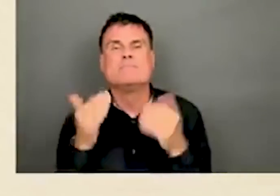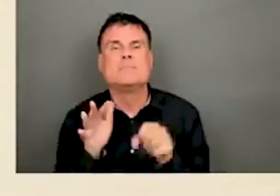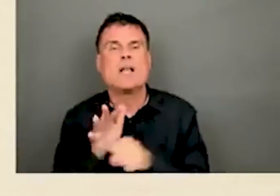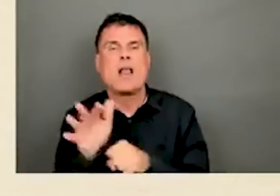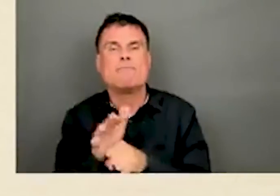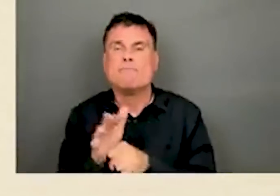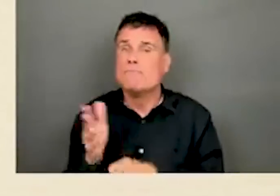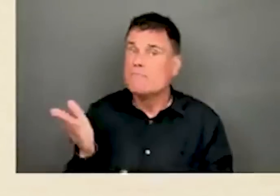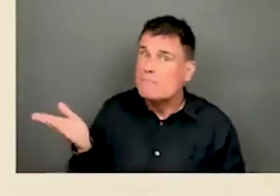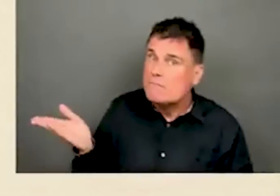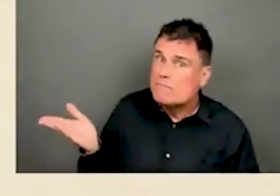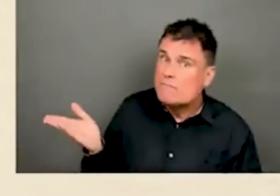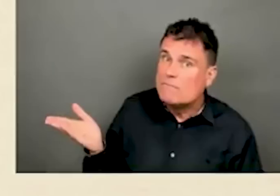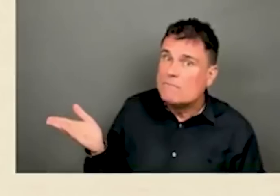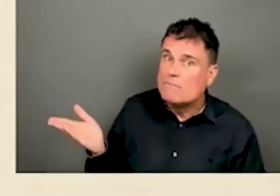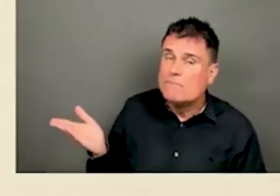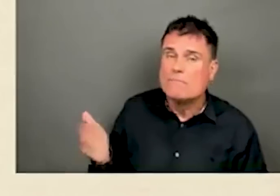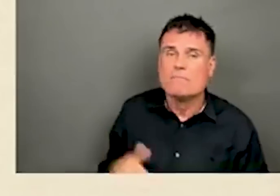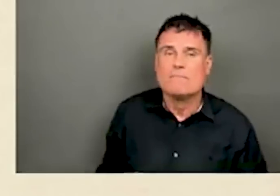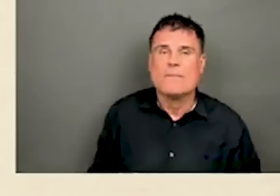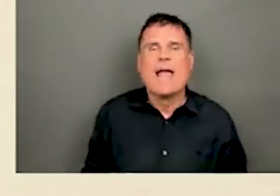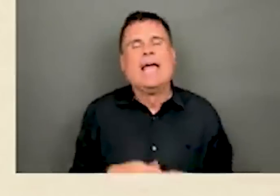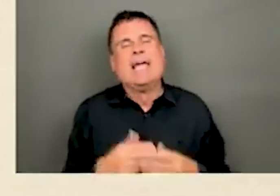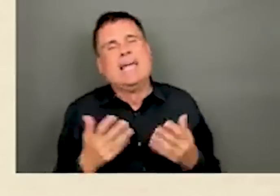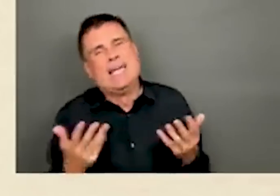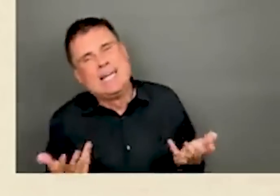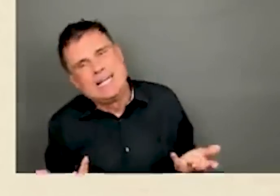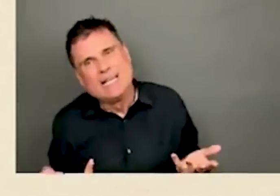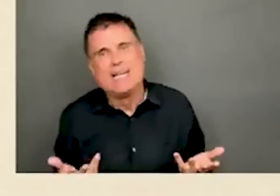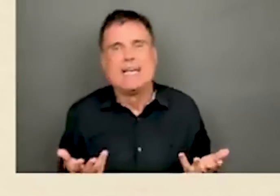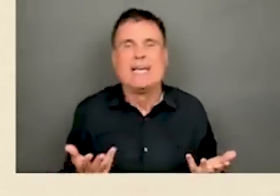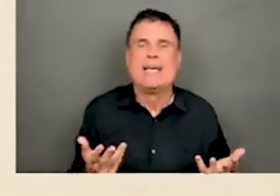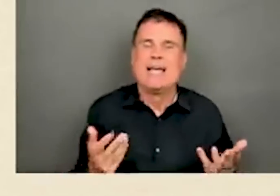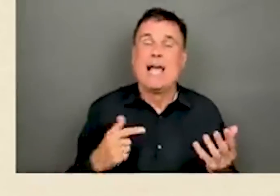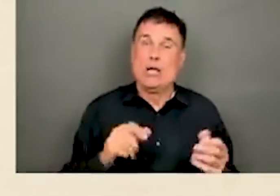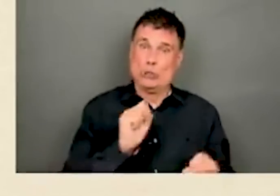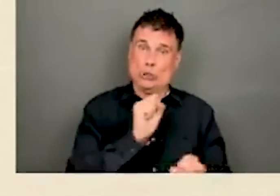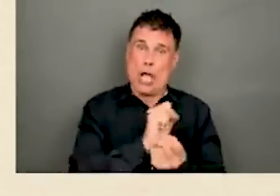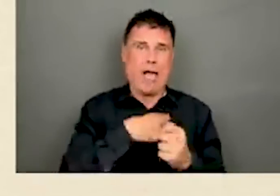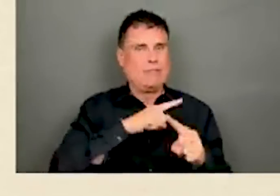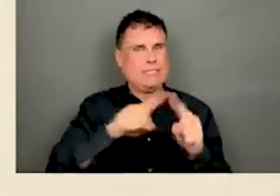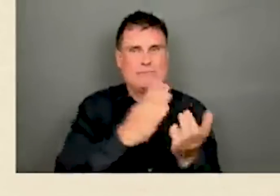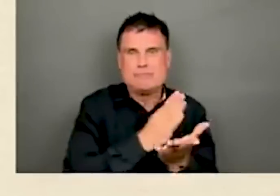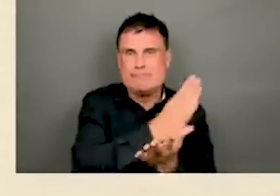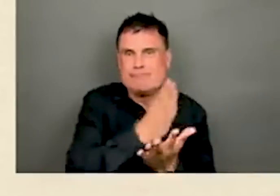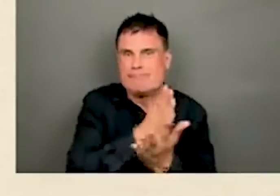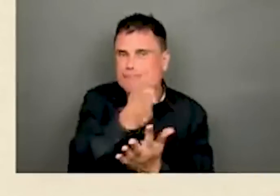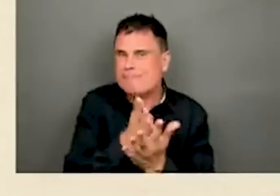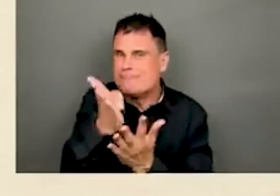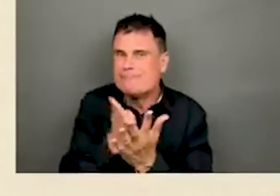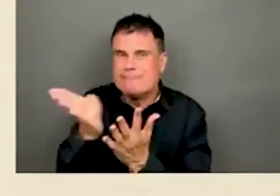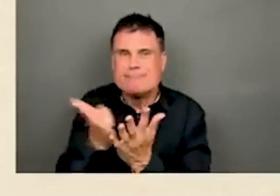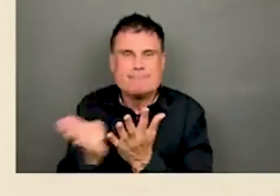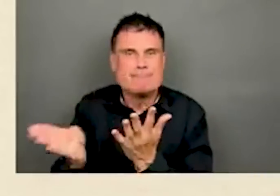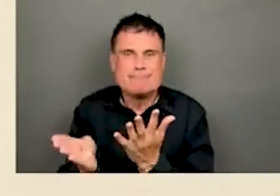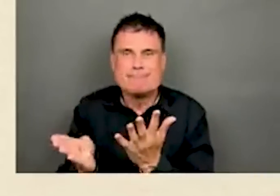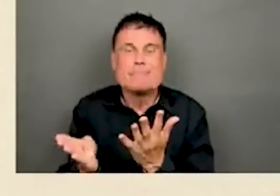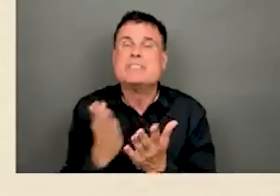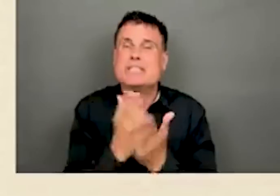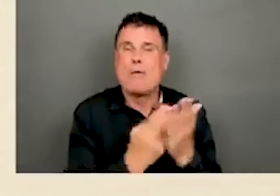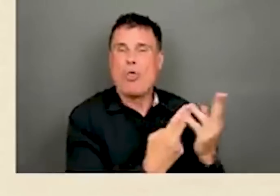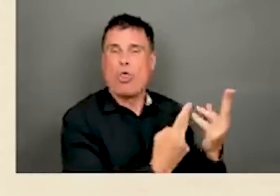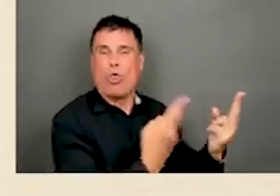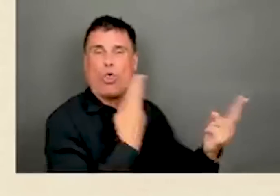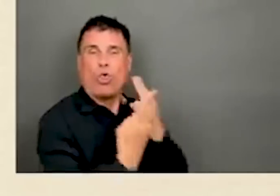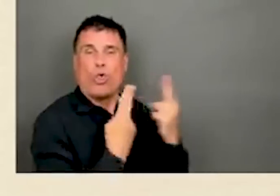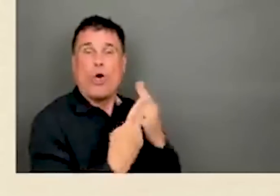enjoy more different parts of the job differently, and I've given as good as I've got in the back and forth of